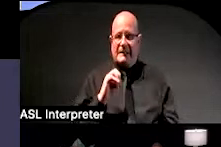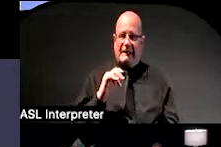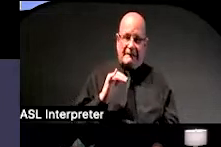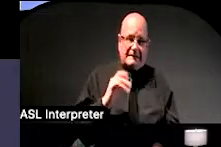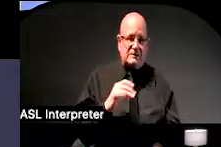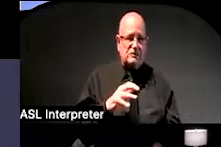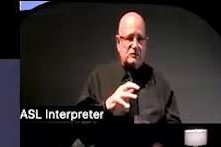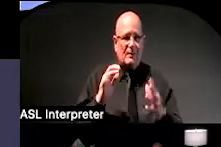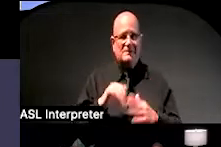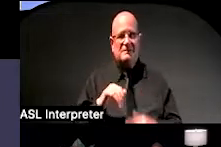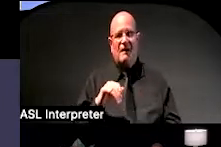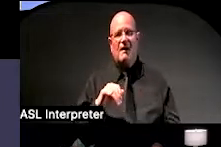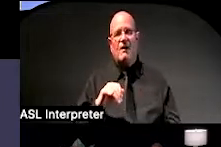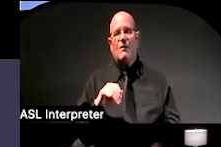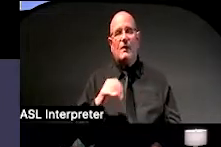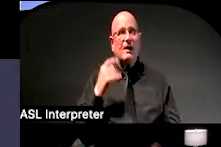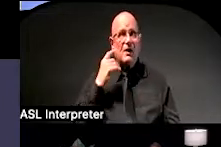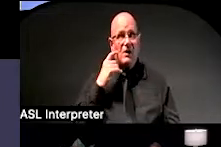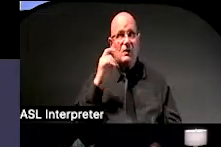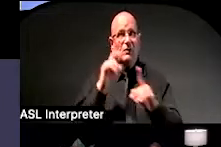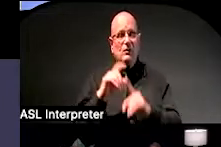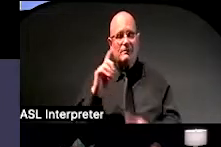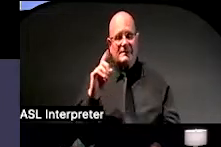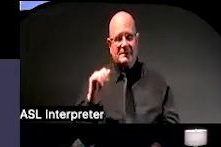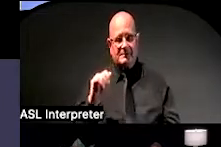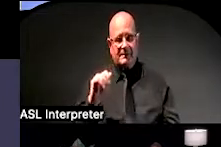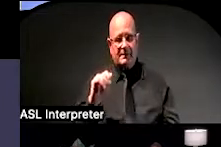point where when we hear the term diversity,